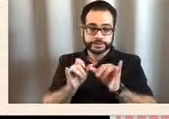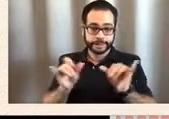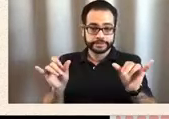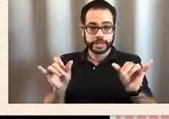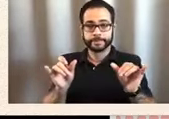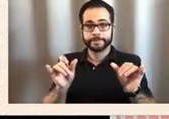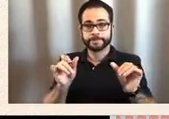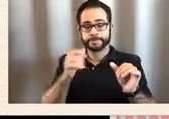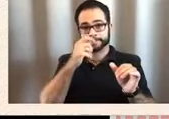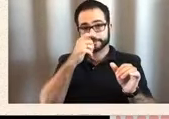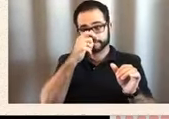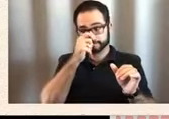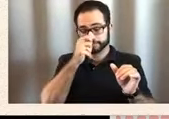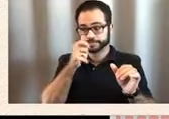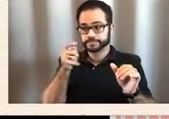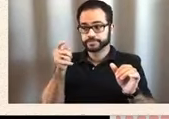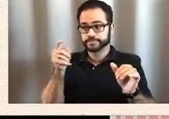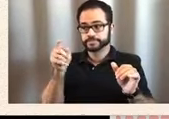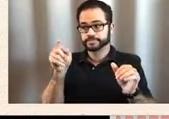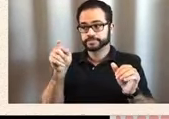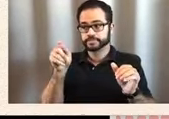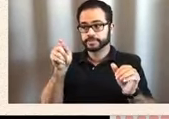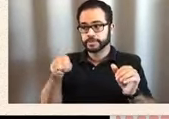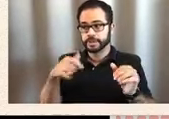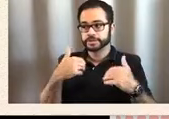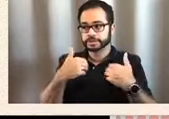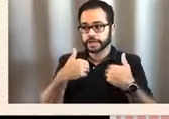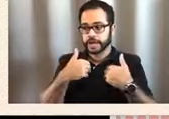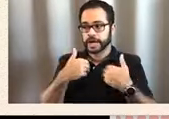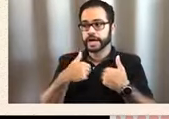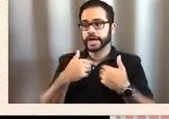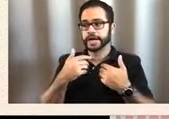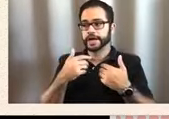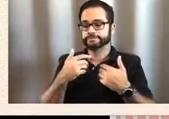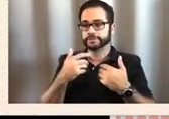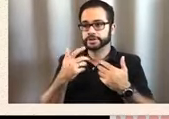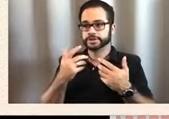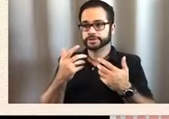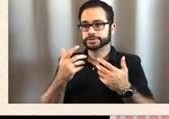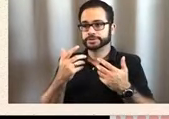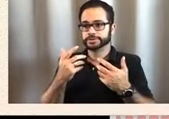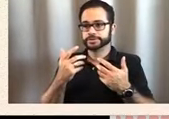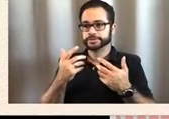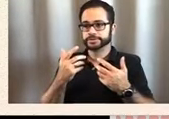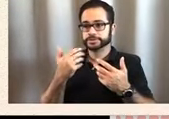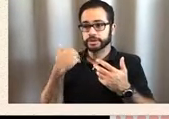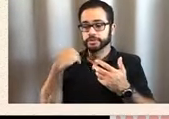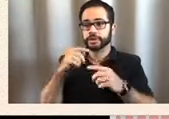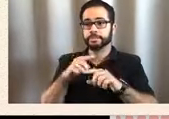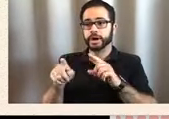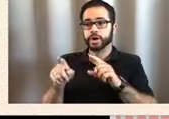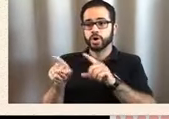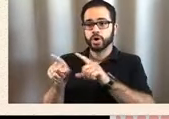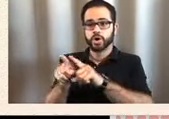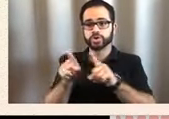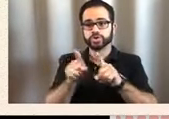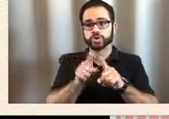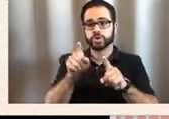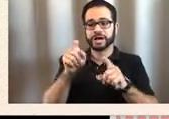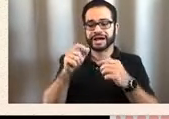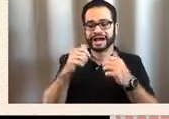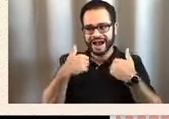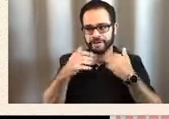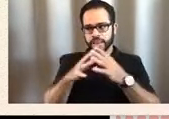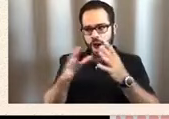to some degree, there has to be an amount of flexibility. But there has to be a great amount of accountability